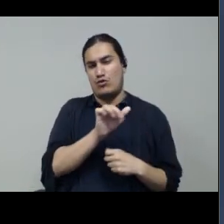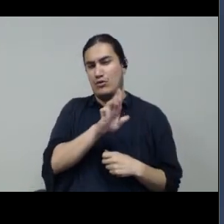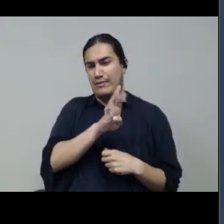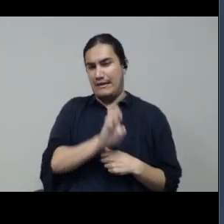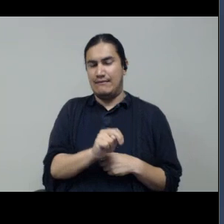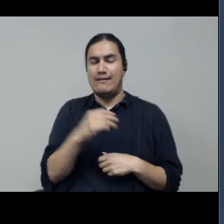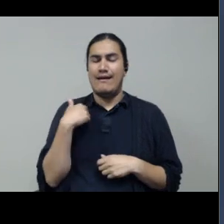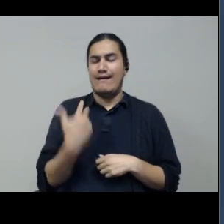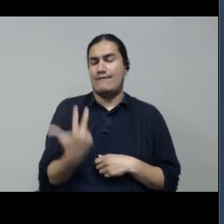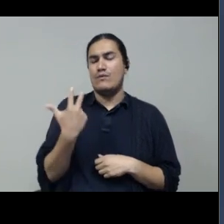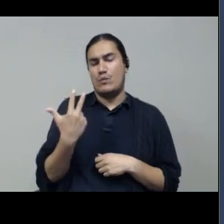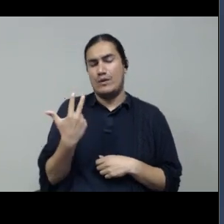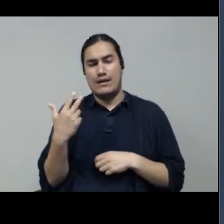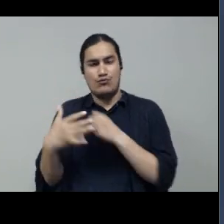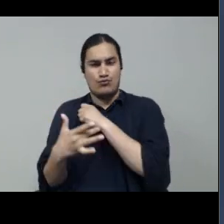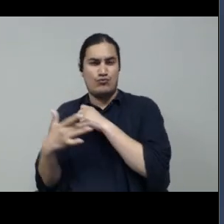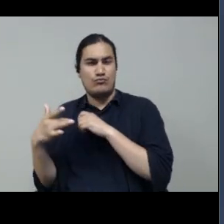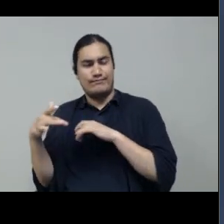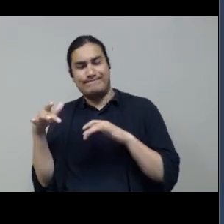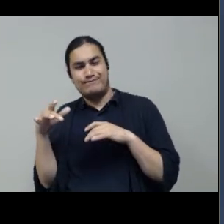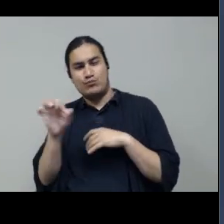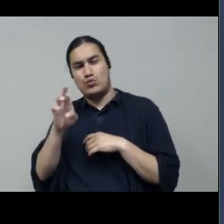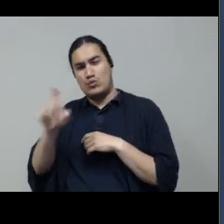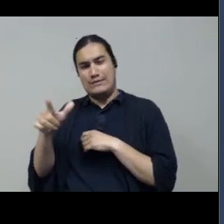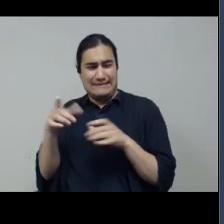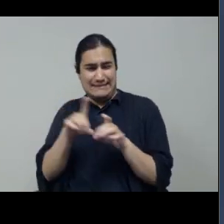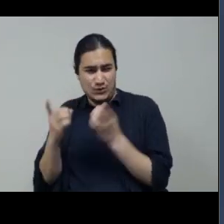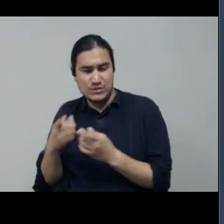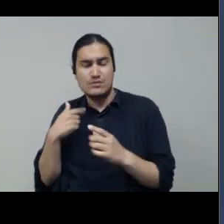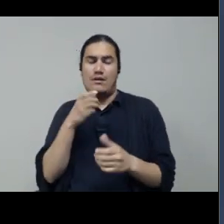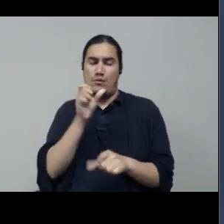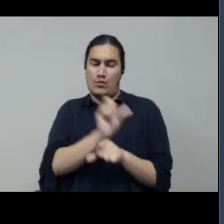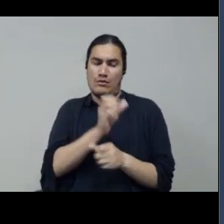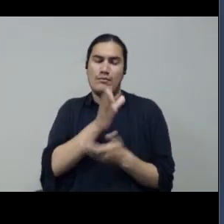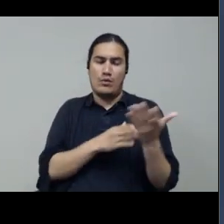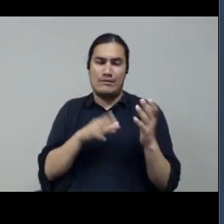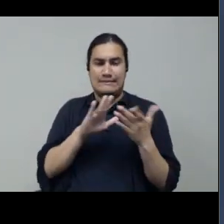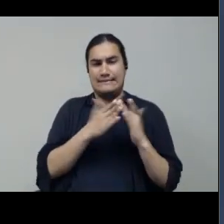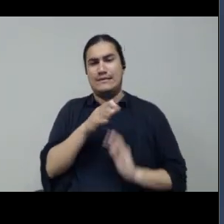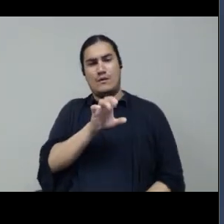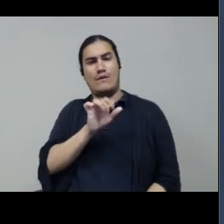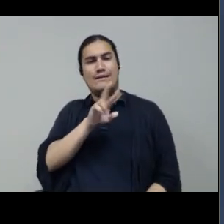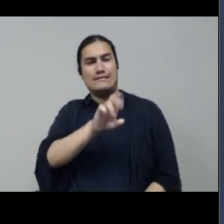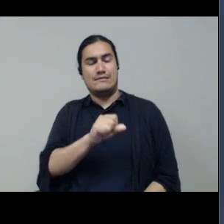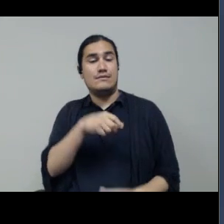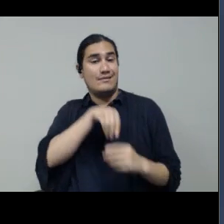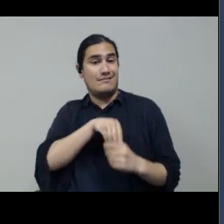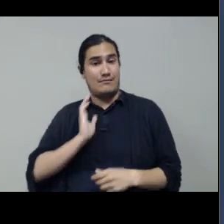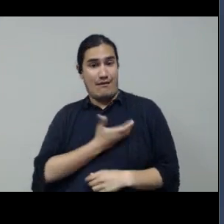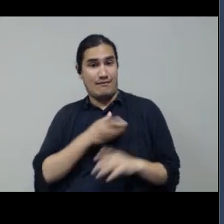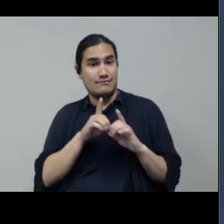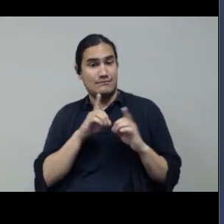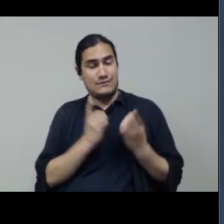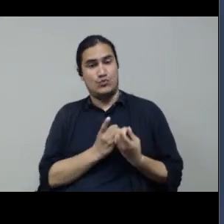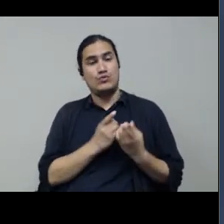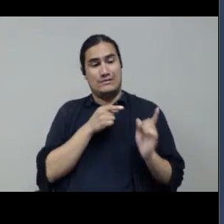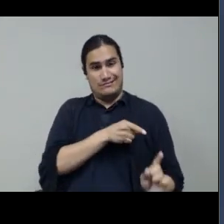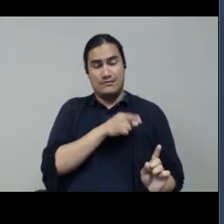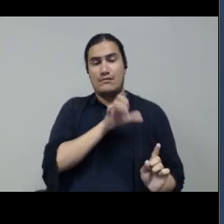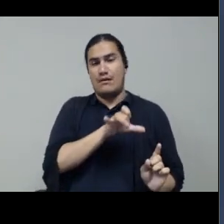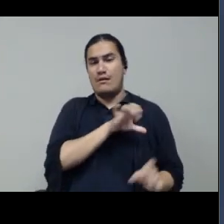so I serve North Fresno and the city of Clovis, part of the city of Clovis. And inside of my district